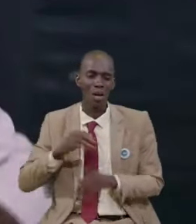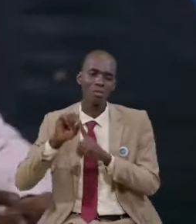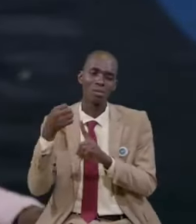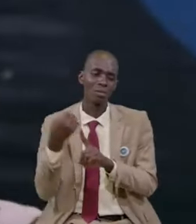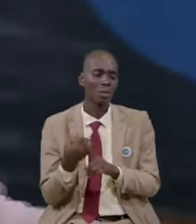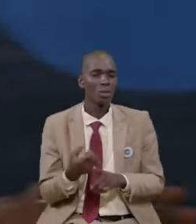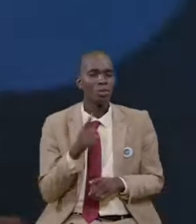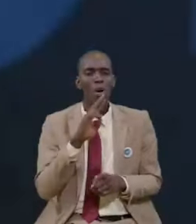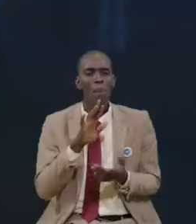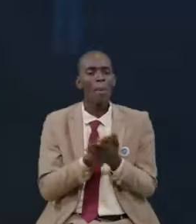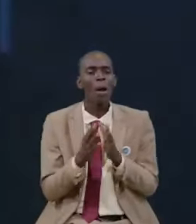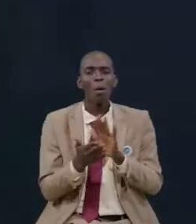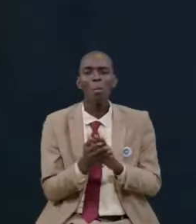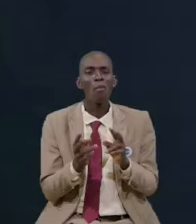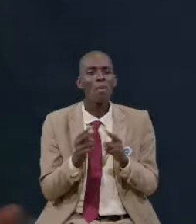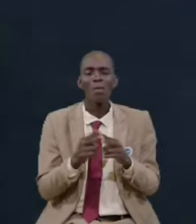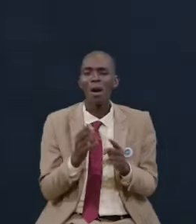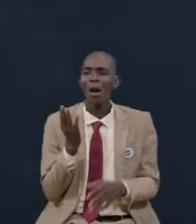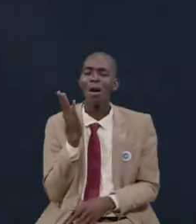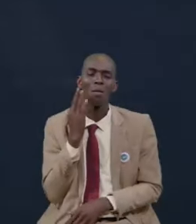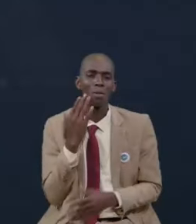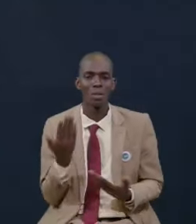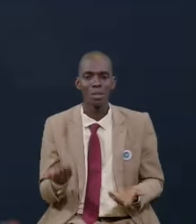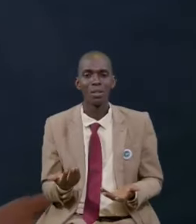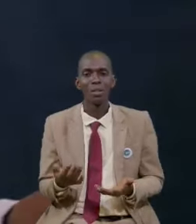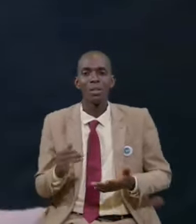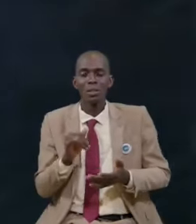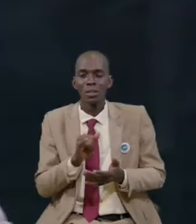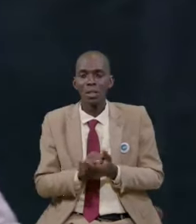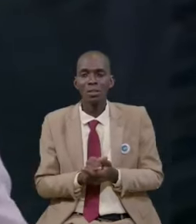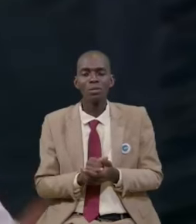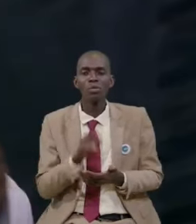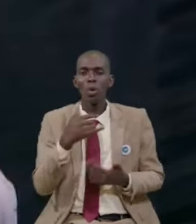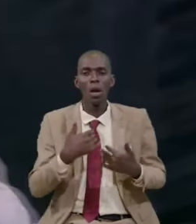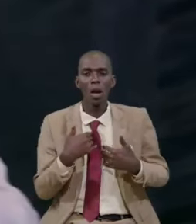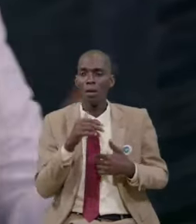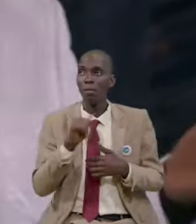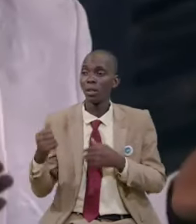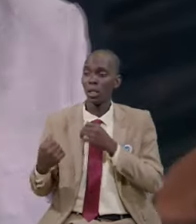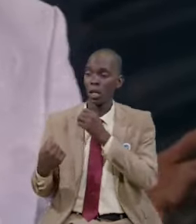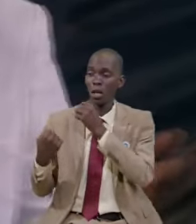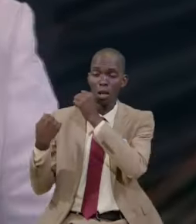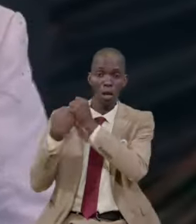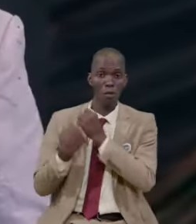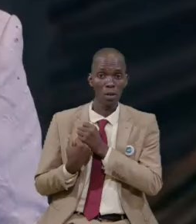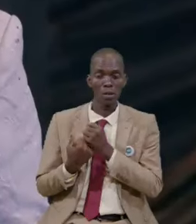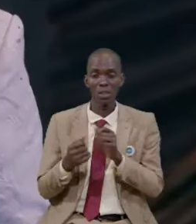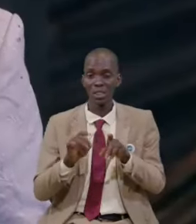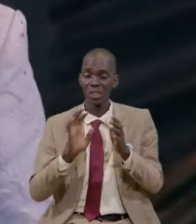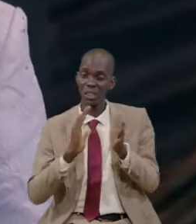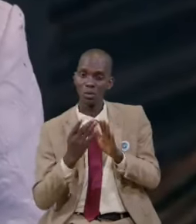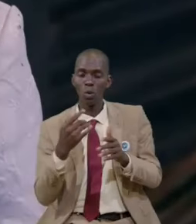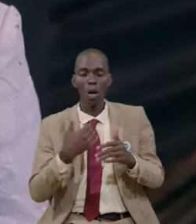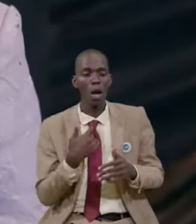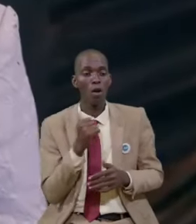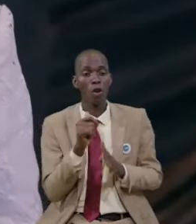with the advocate. It's like you have a lawyer, and a lawyer defended you and got you